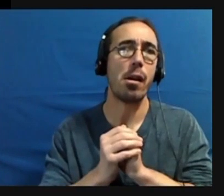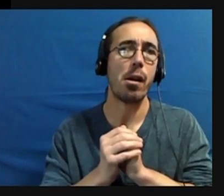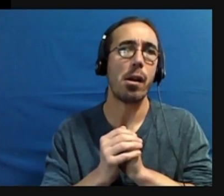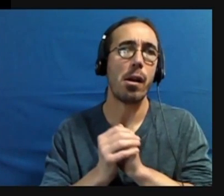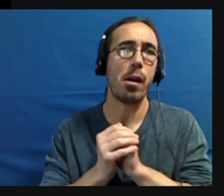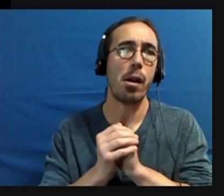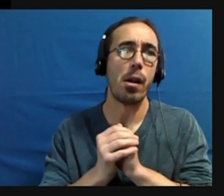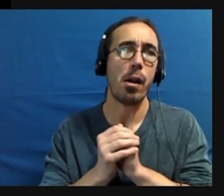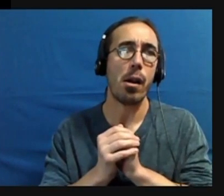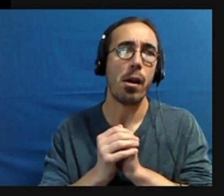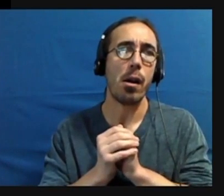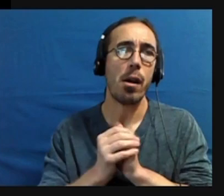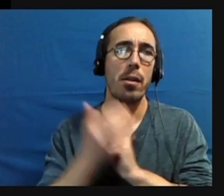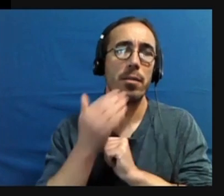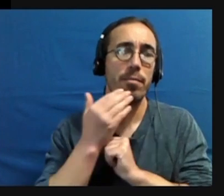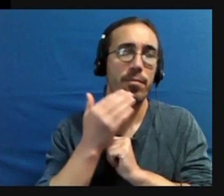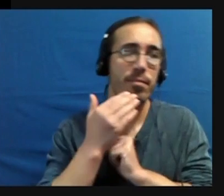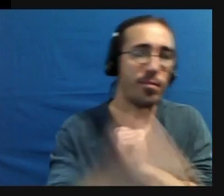Thank you.